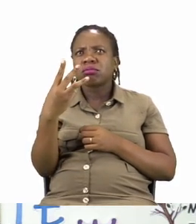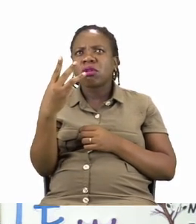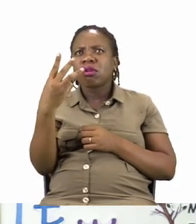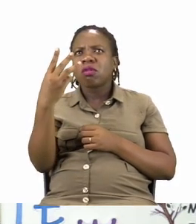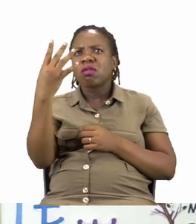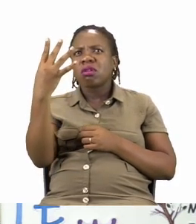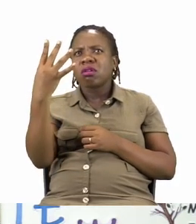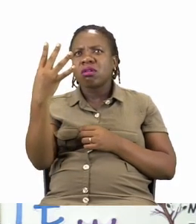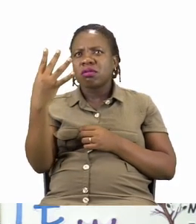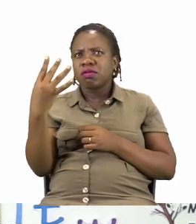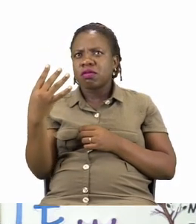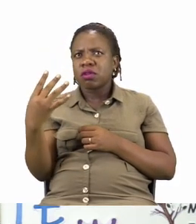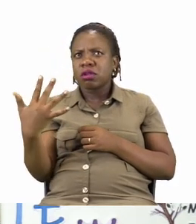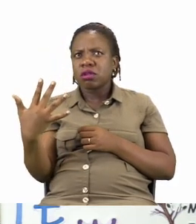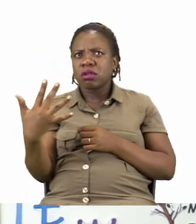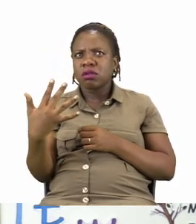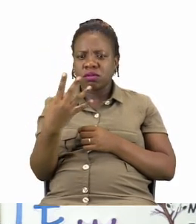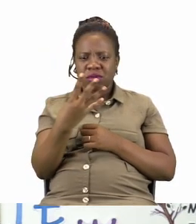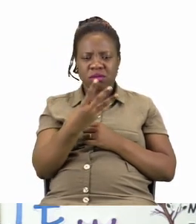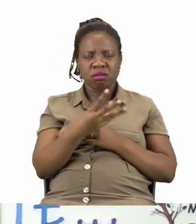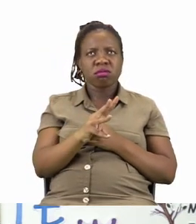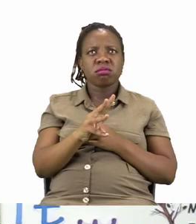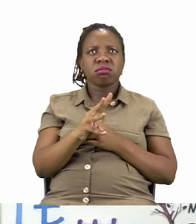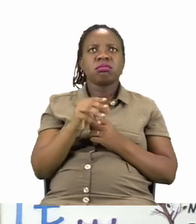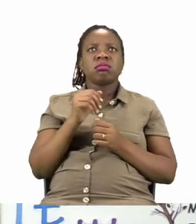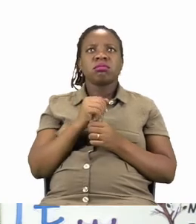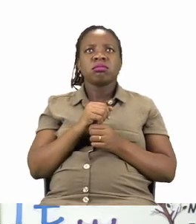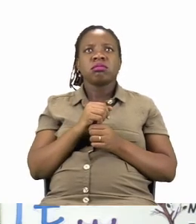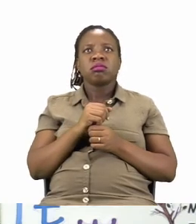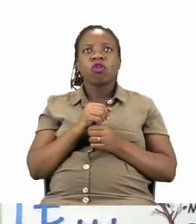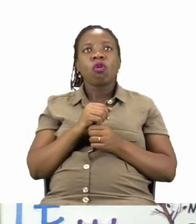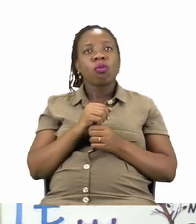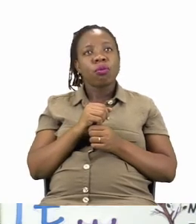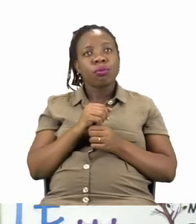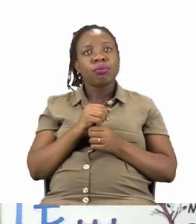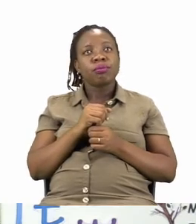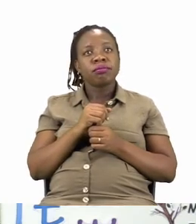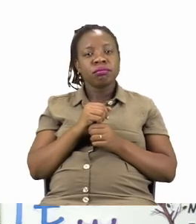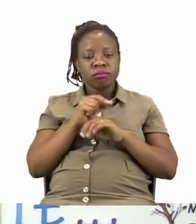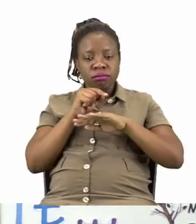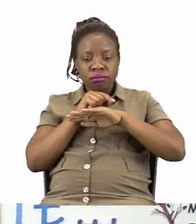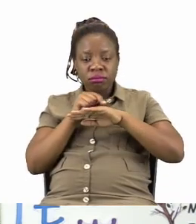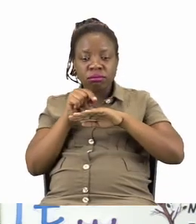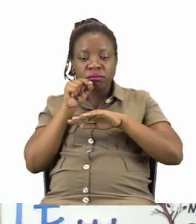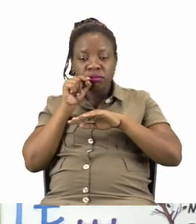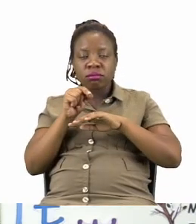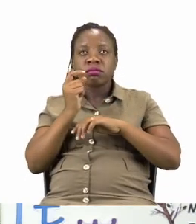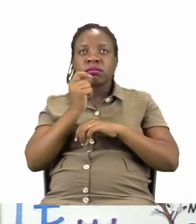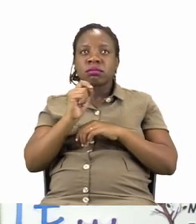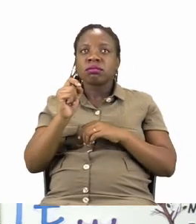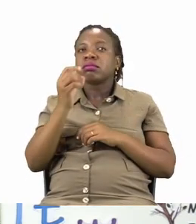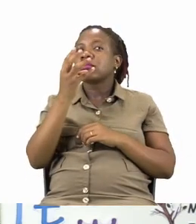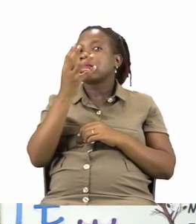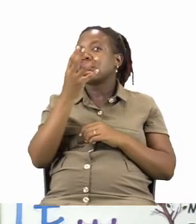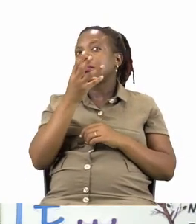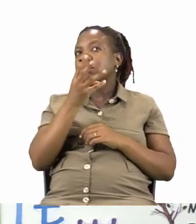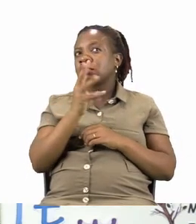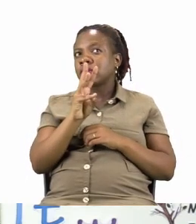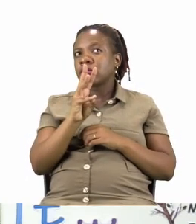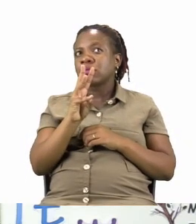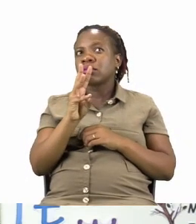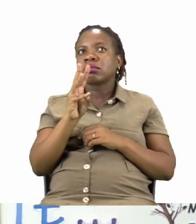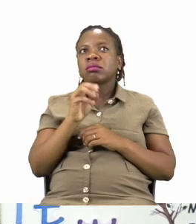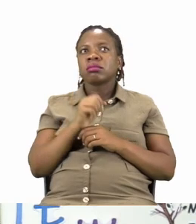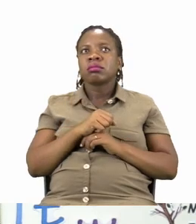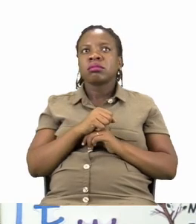3, 4, 5, 6 squares. So now you go ahead and you write in, or you fill